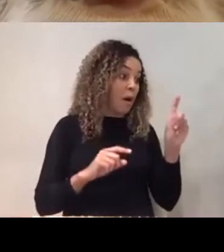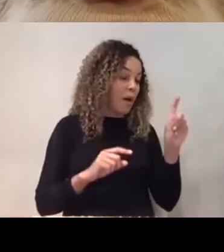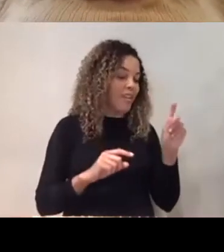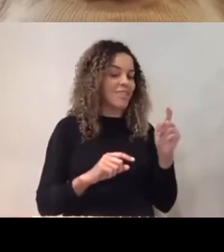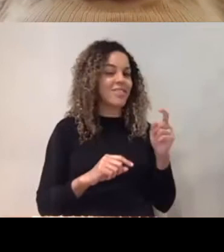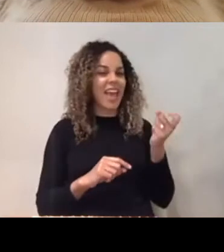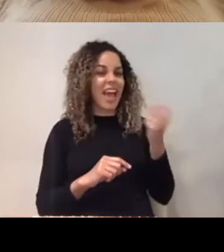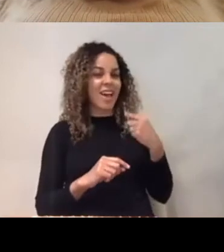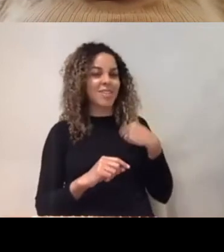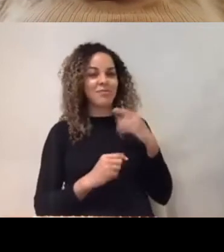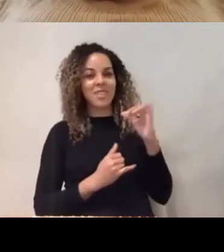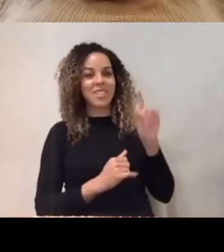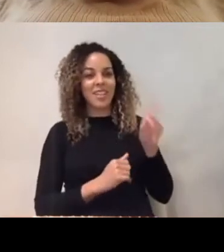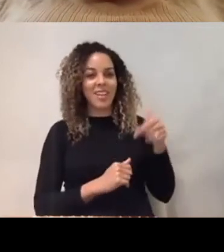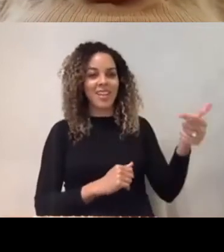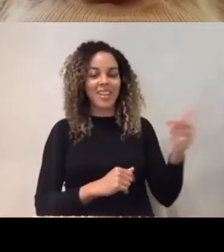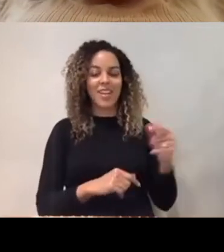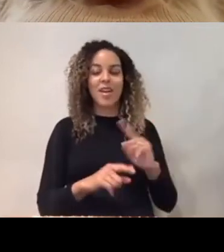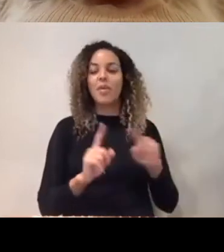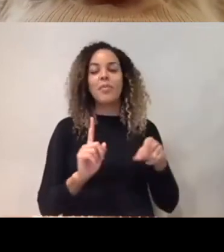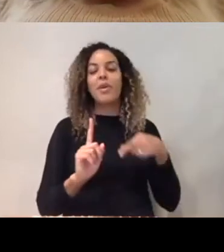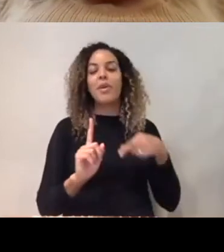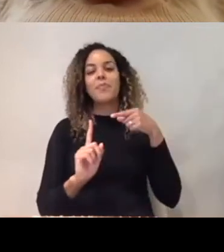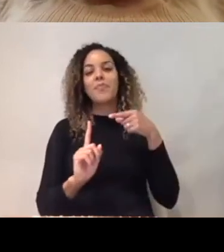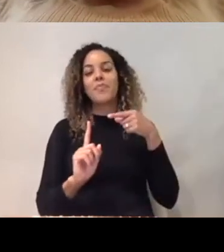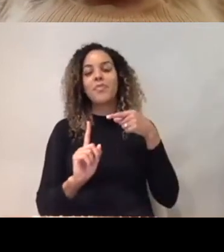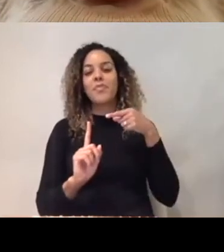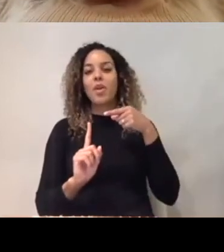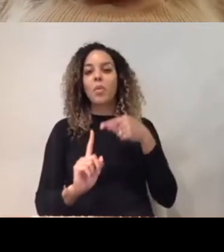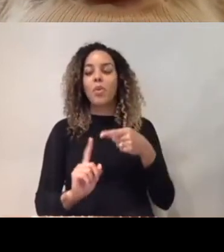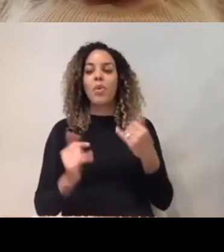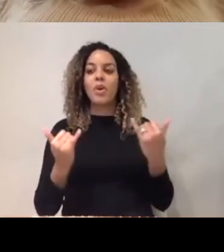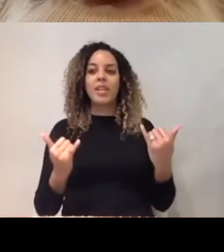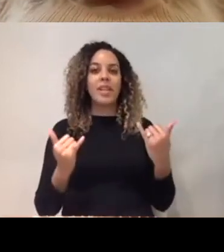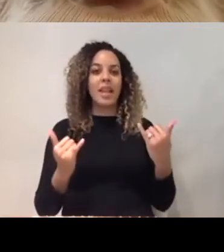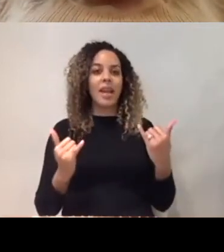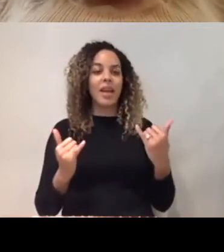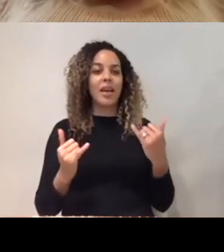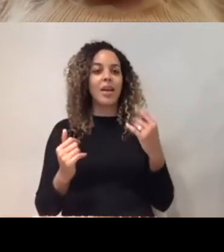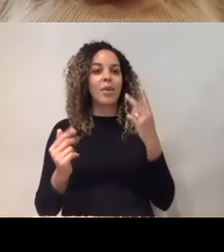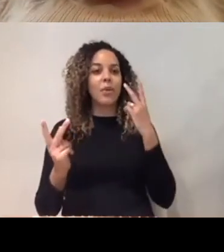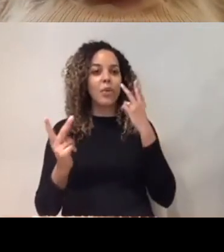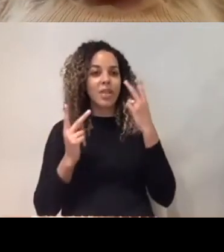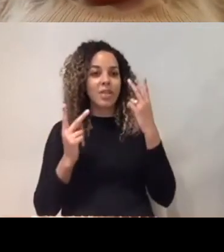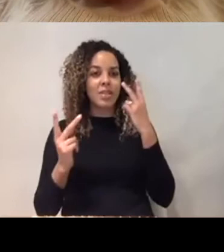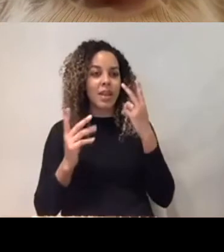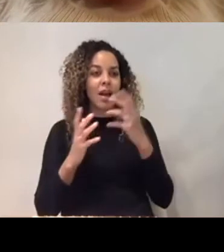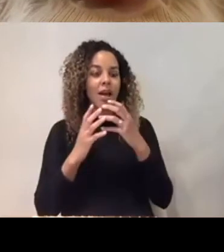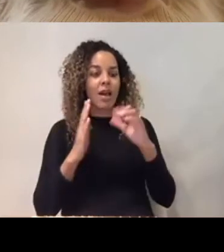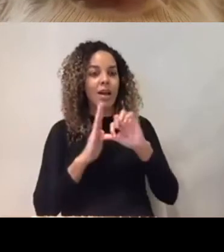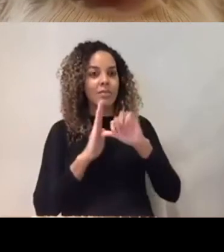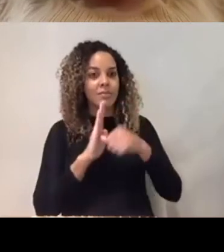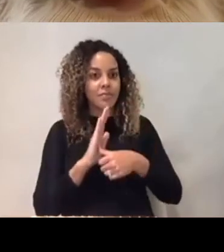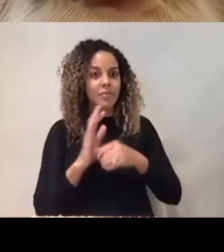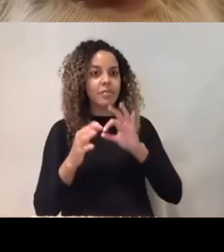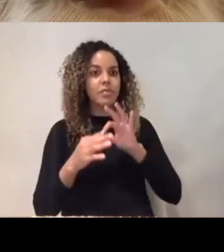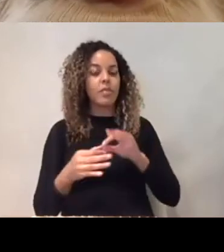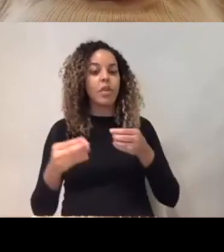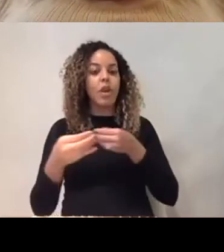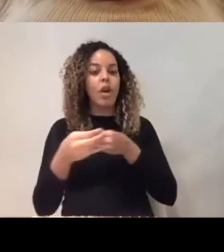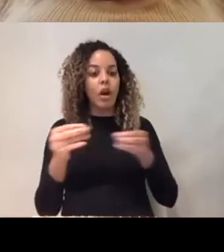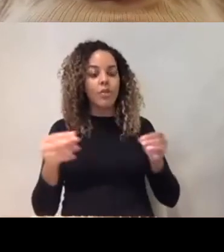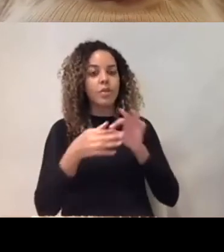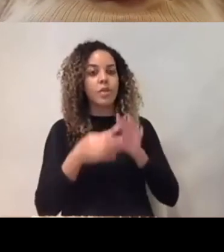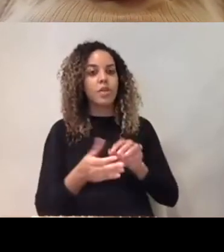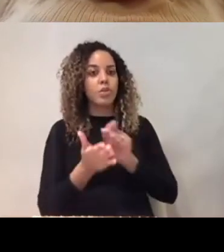that the reason why there's a lot of emphasis on the office in regards to writing is,